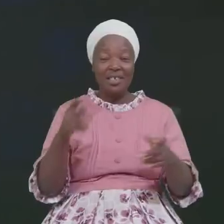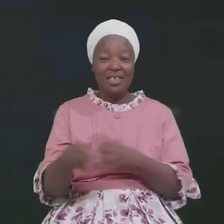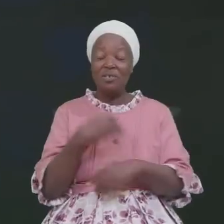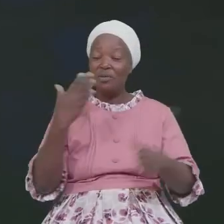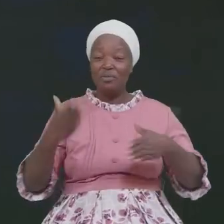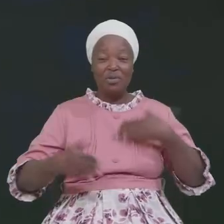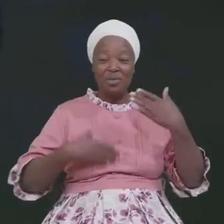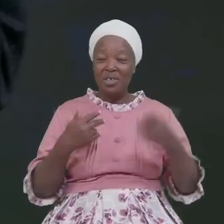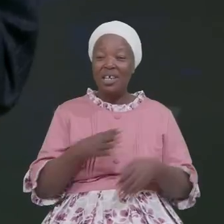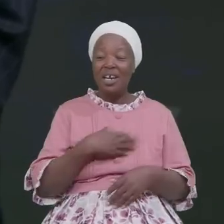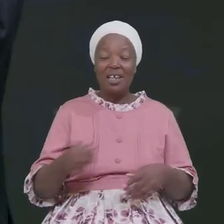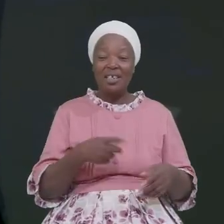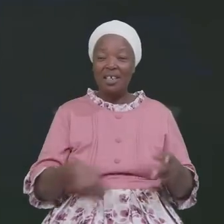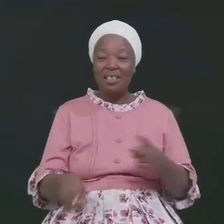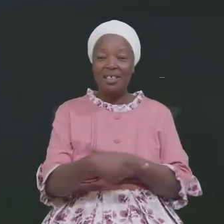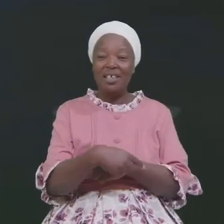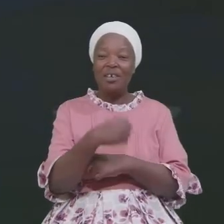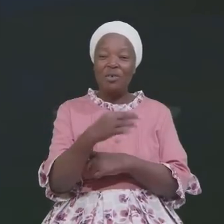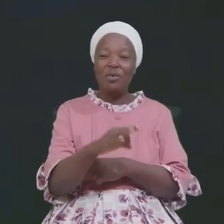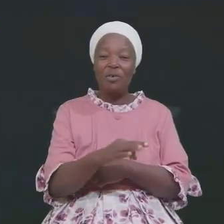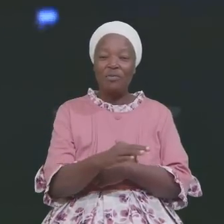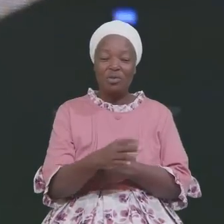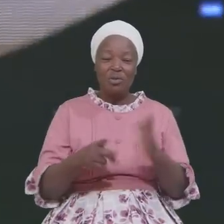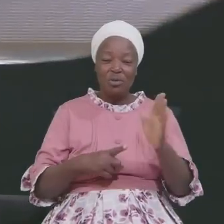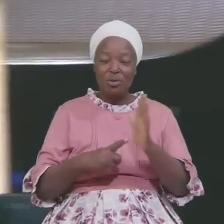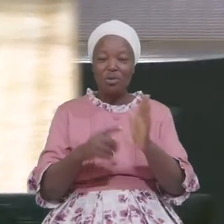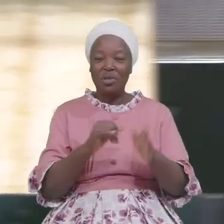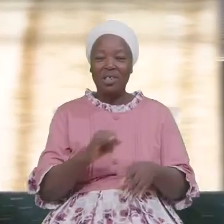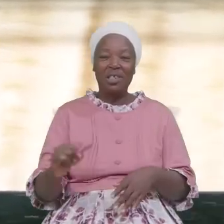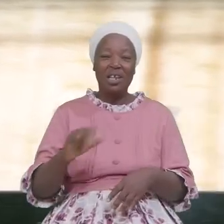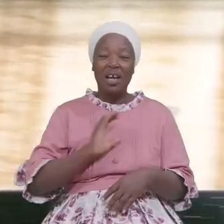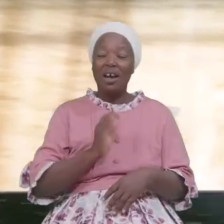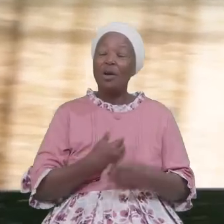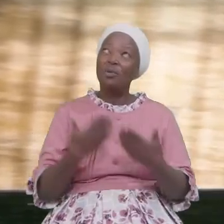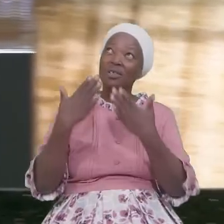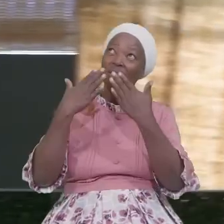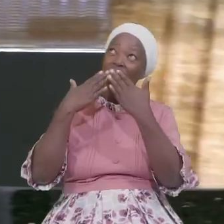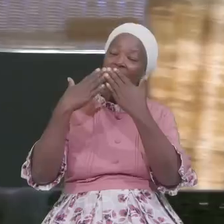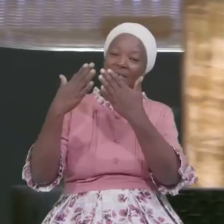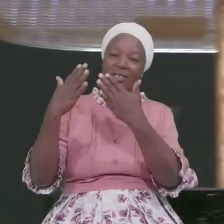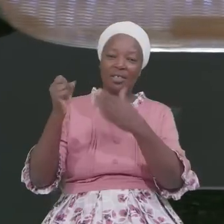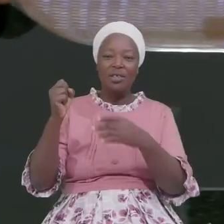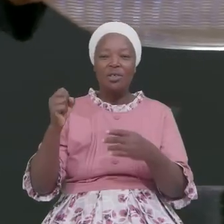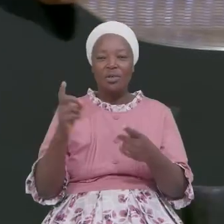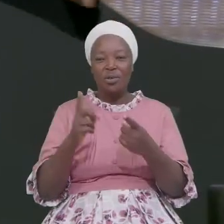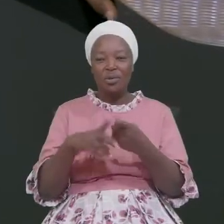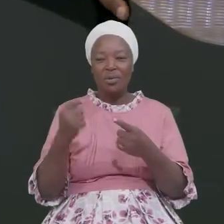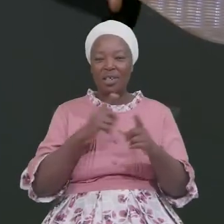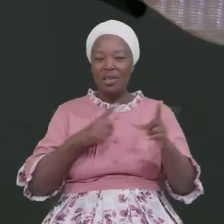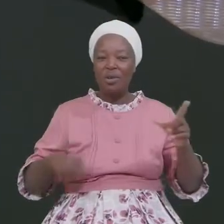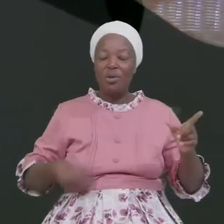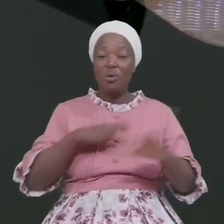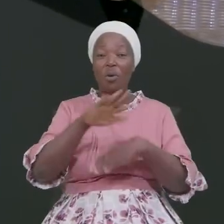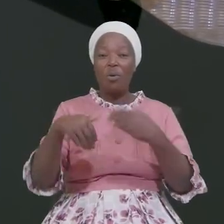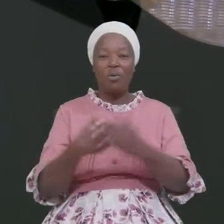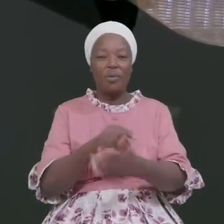joy, a day of expressing our gratitude unto the Lord